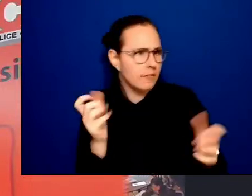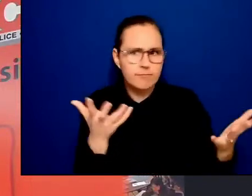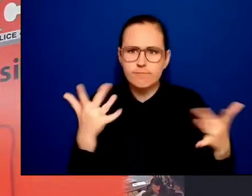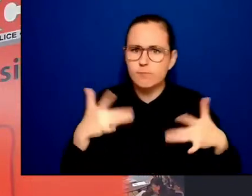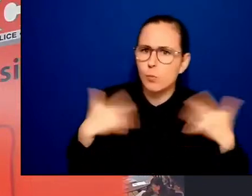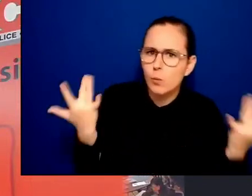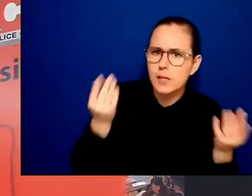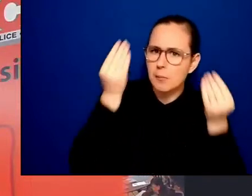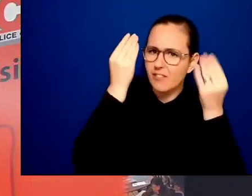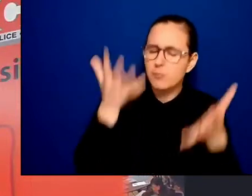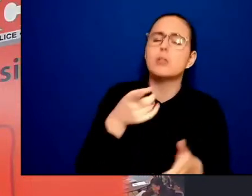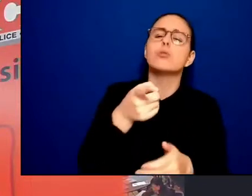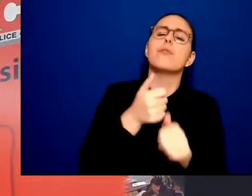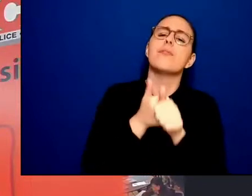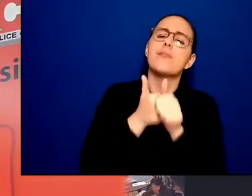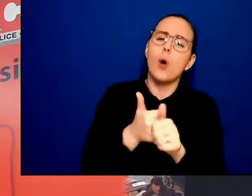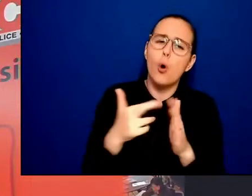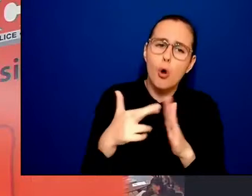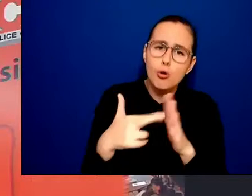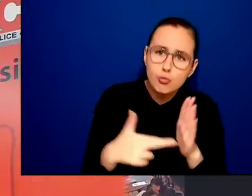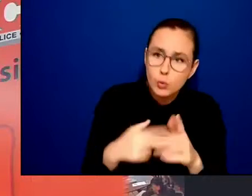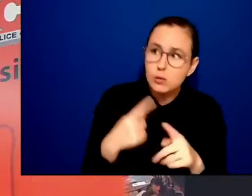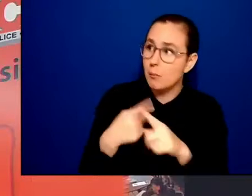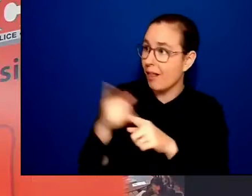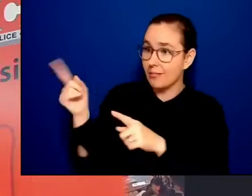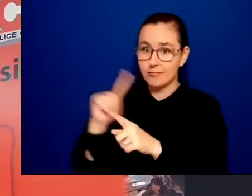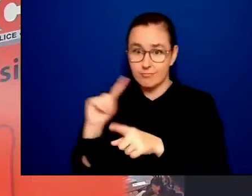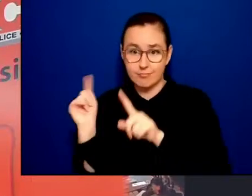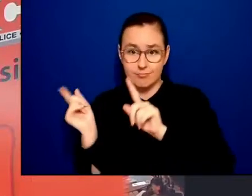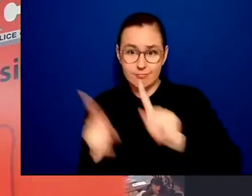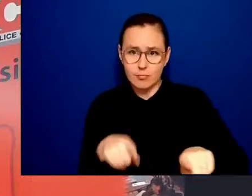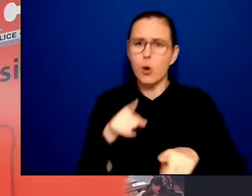you. Our final operational update